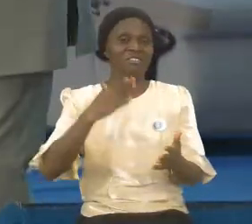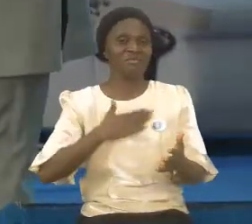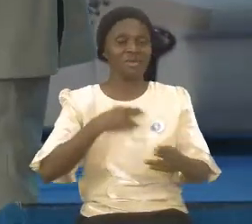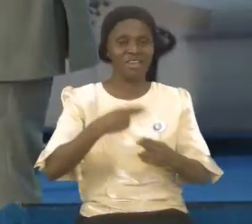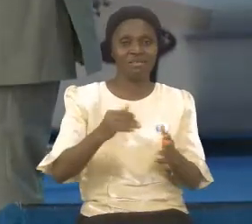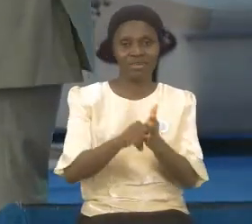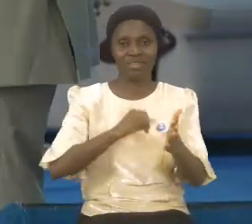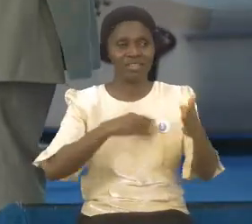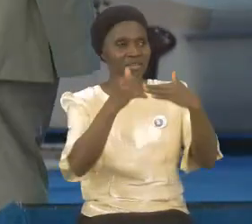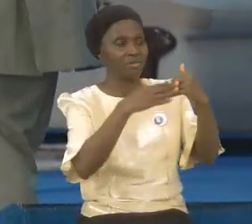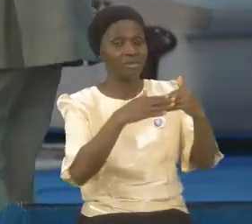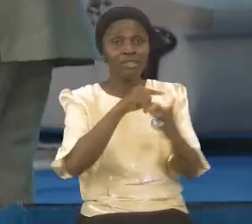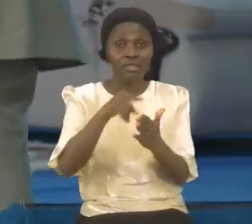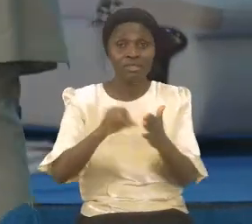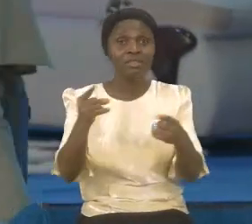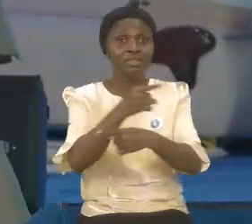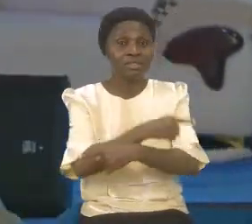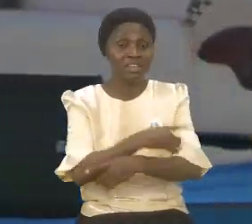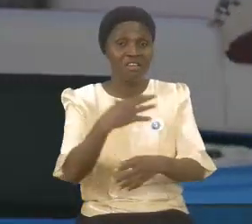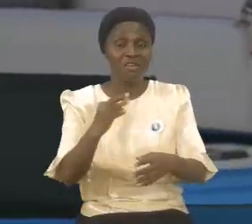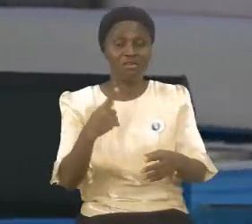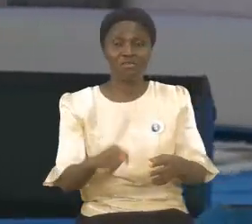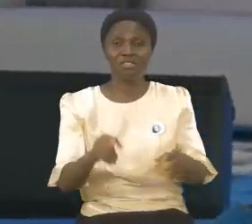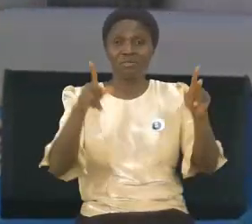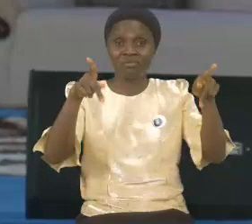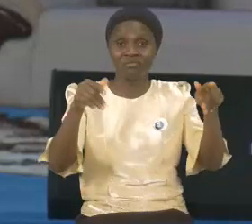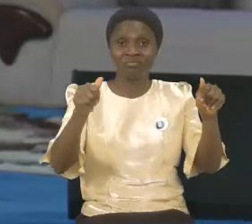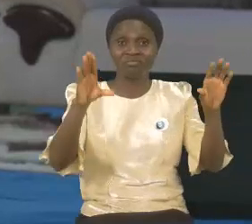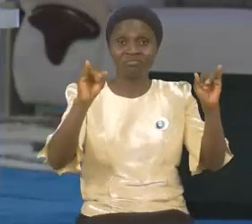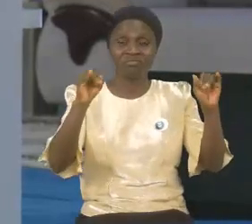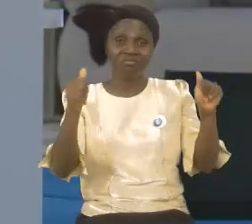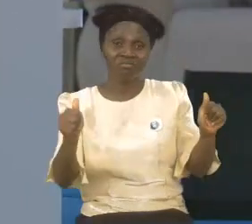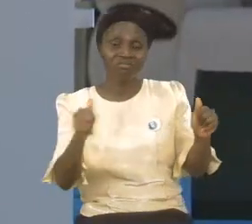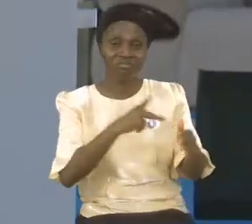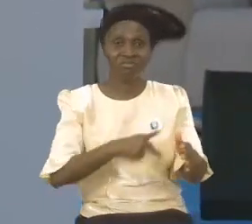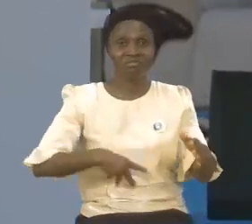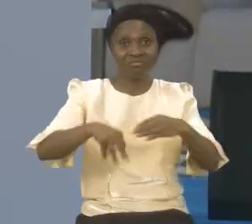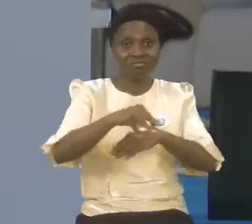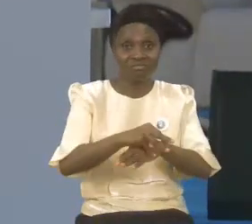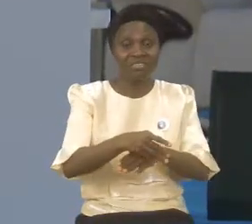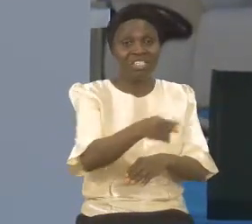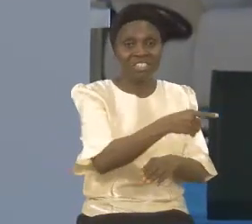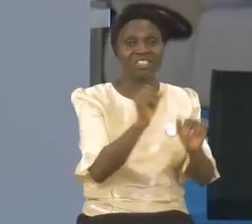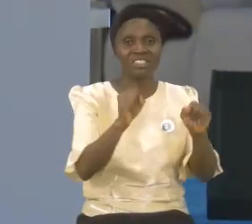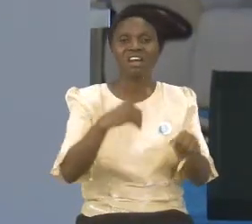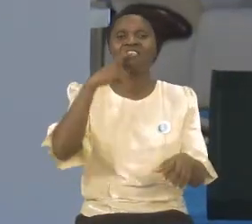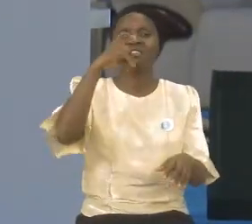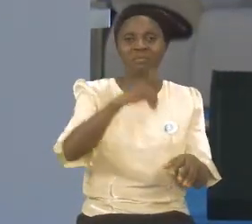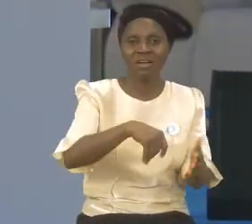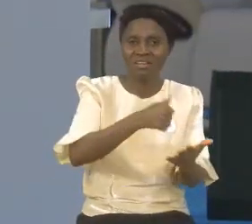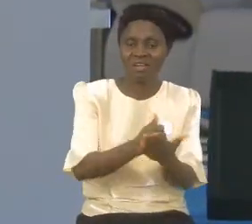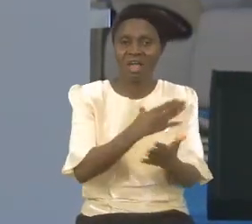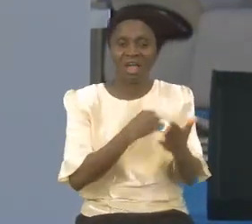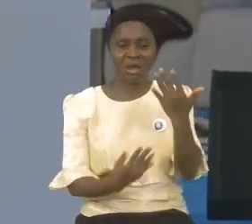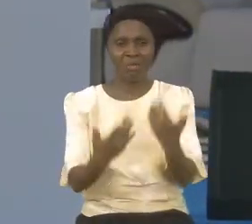the day of the Medo-Persian Empire. They can set a decree and burn anyone alive,